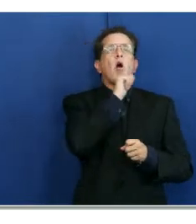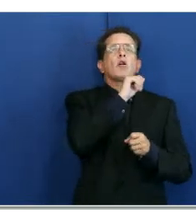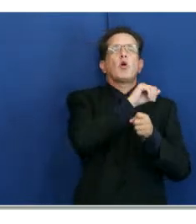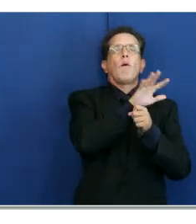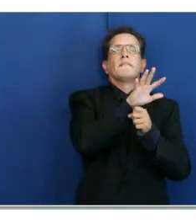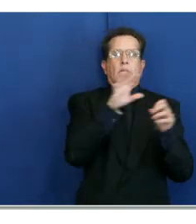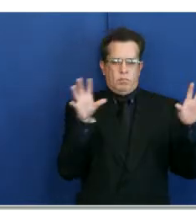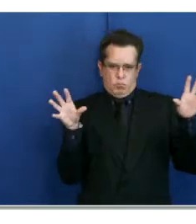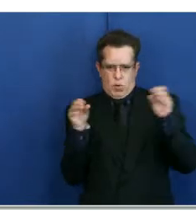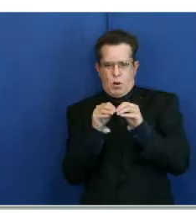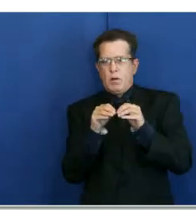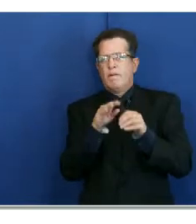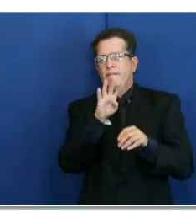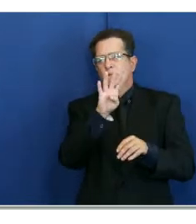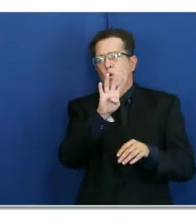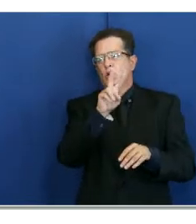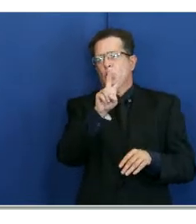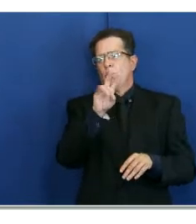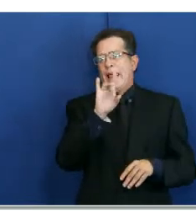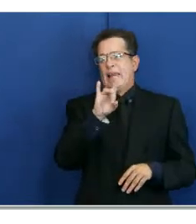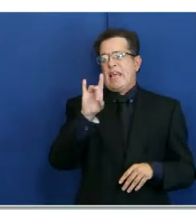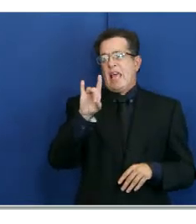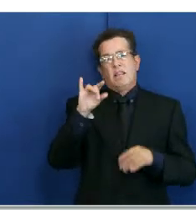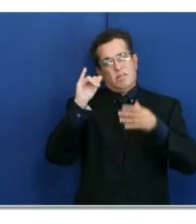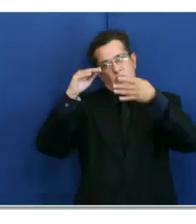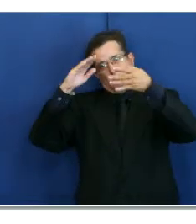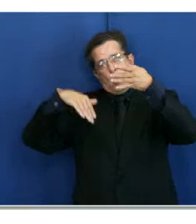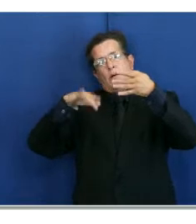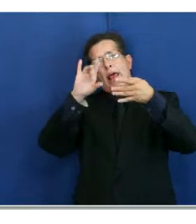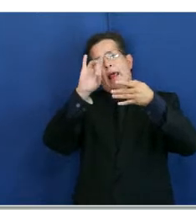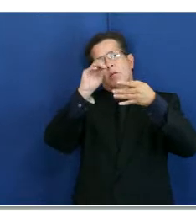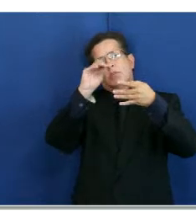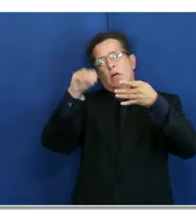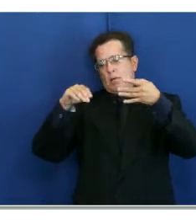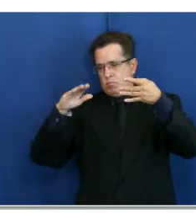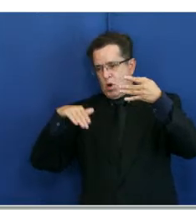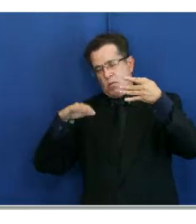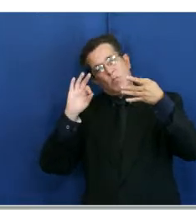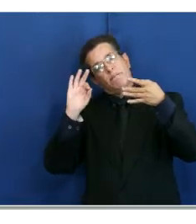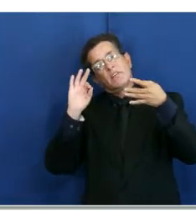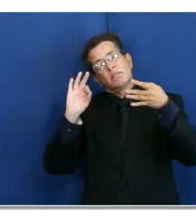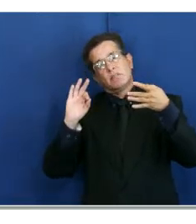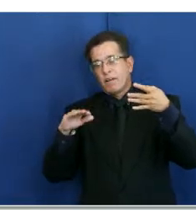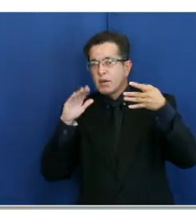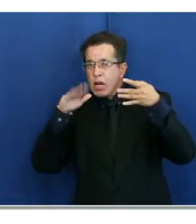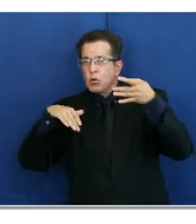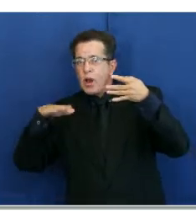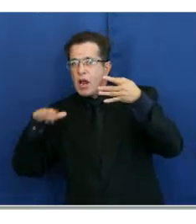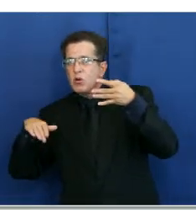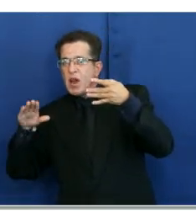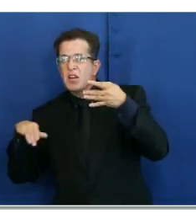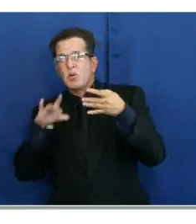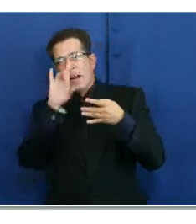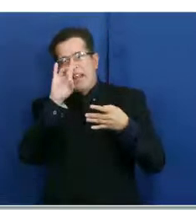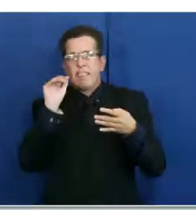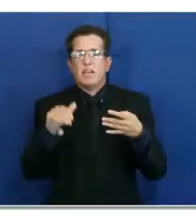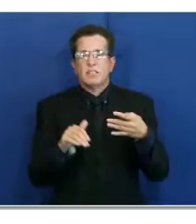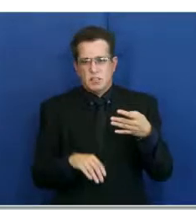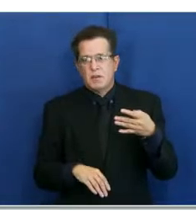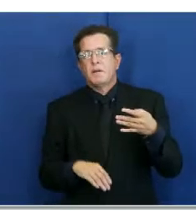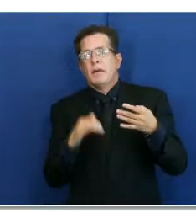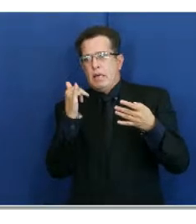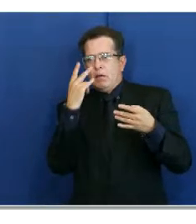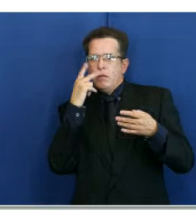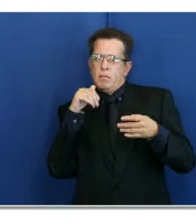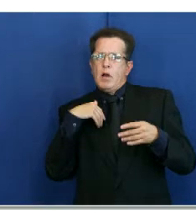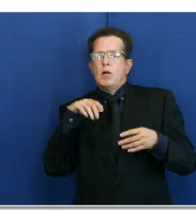top, 4,288, well below the 80% threshold we have there at 4,890. Final chart is ICU utilization. You see